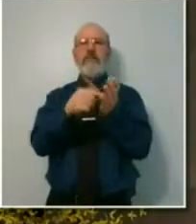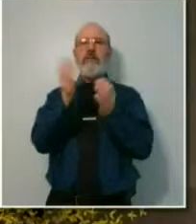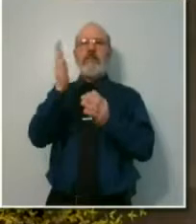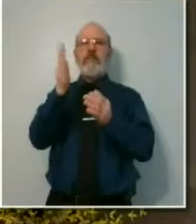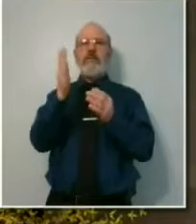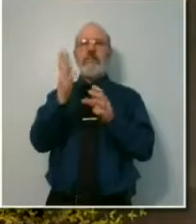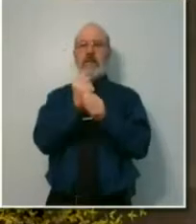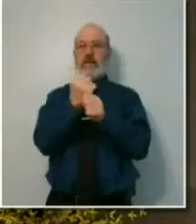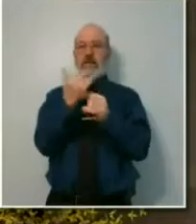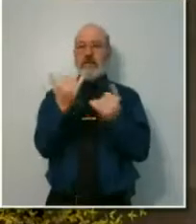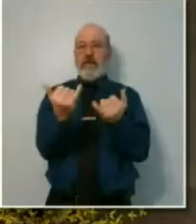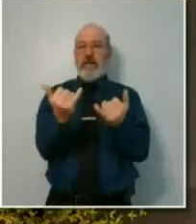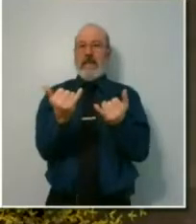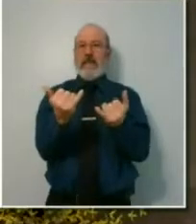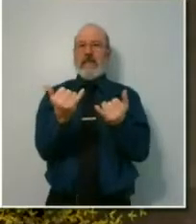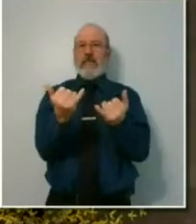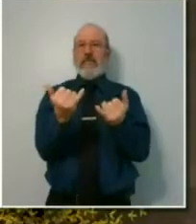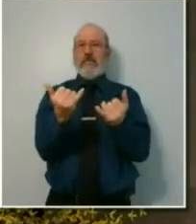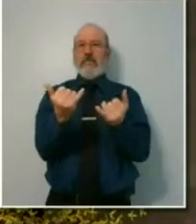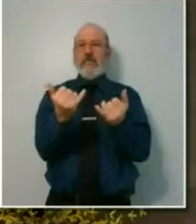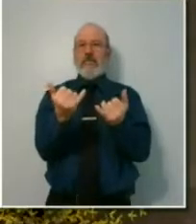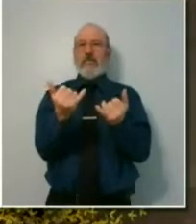today from